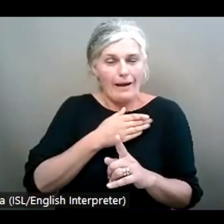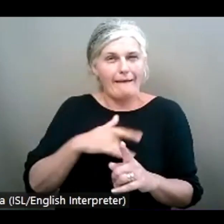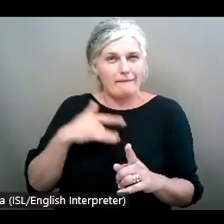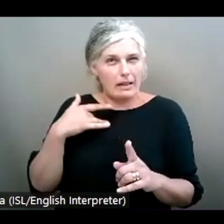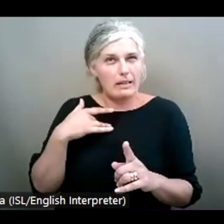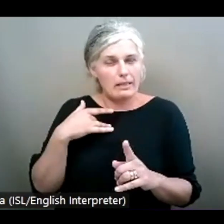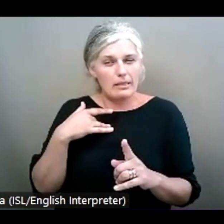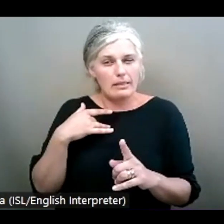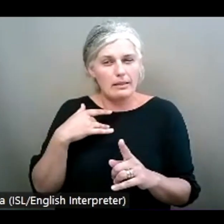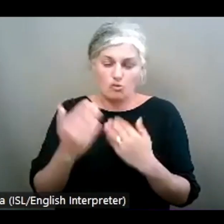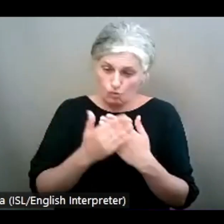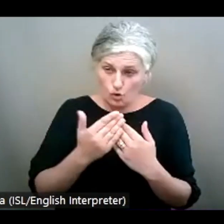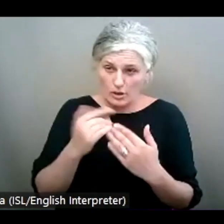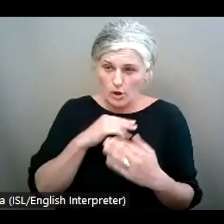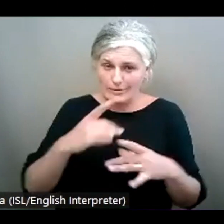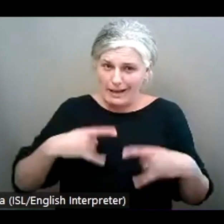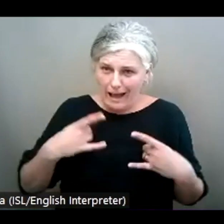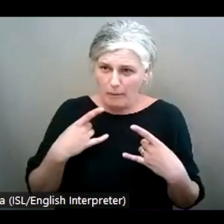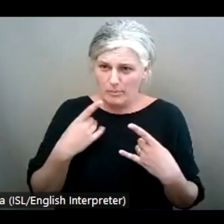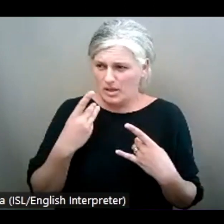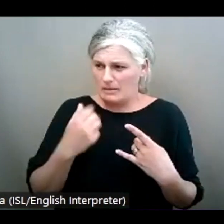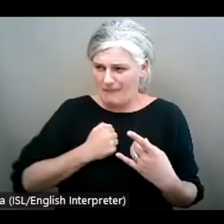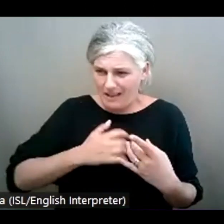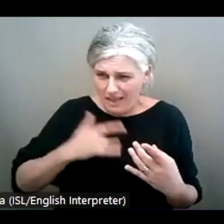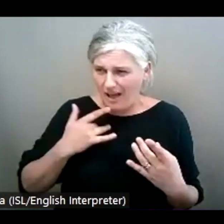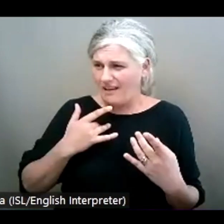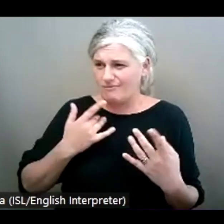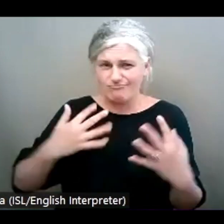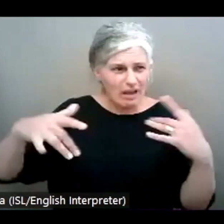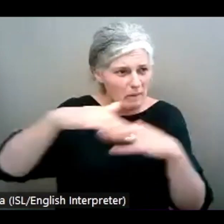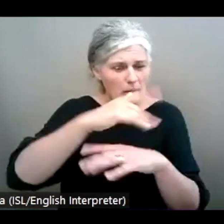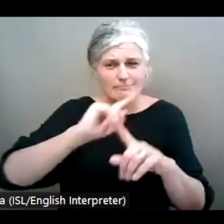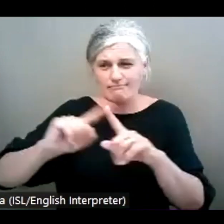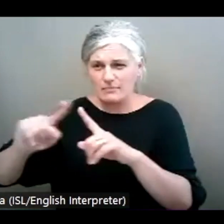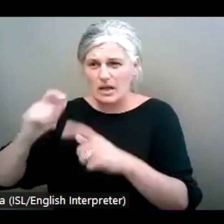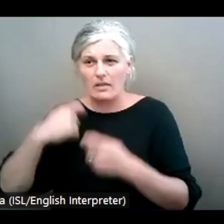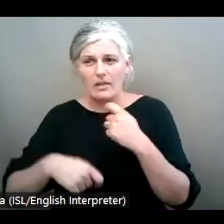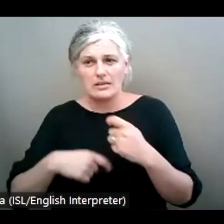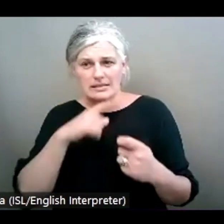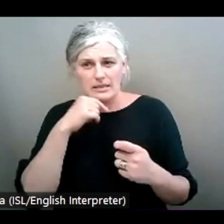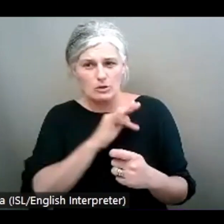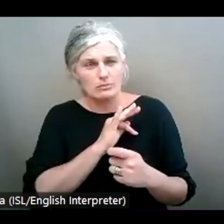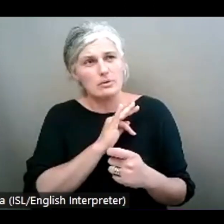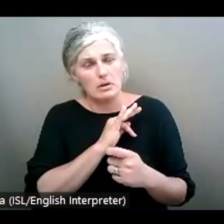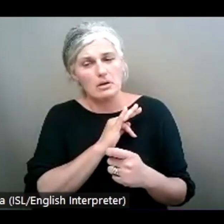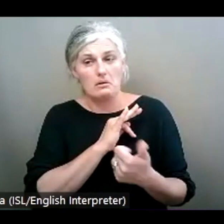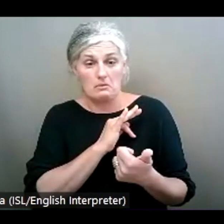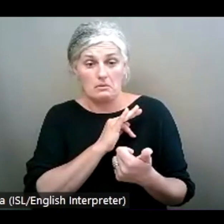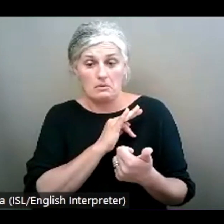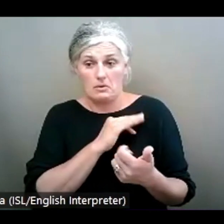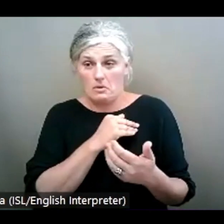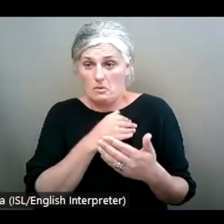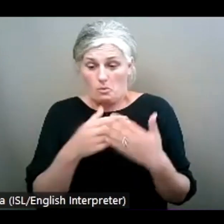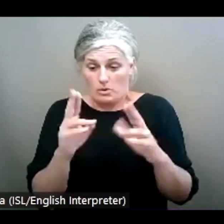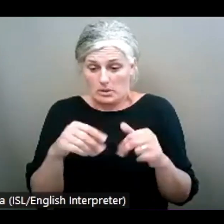I think I was very young, because I was kind of not very happy with things that were going. But instead of kind of going, well, what can I do about it? I